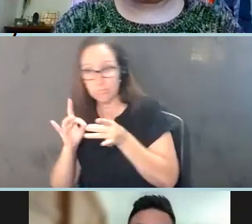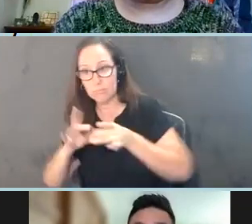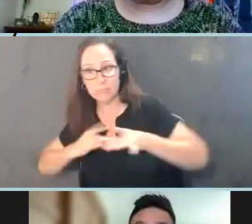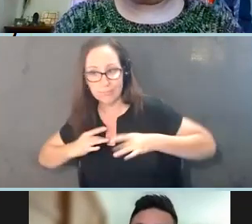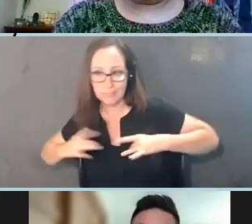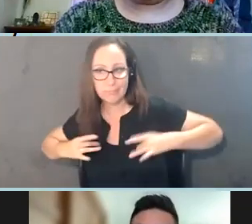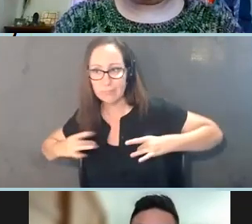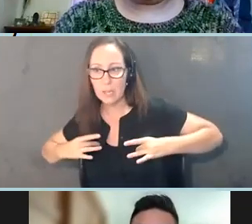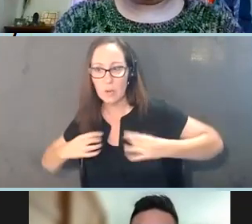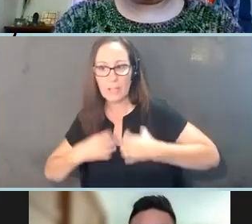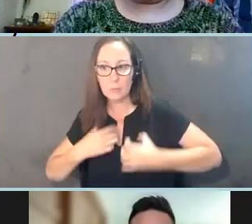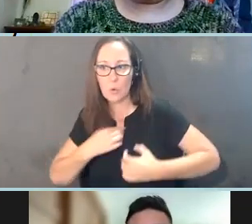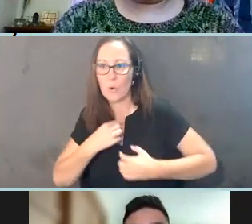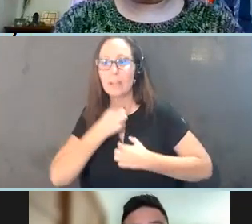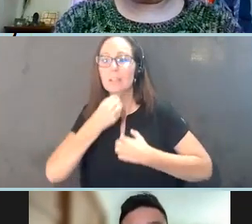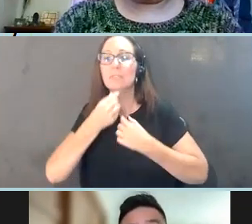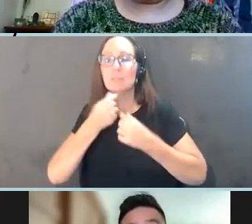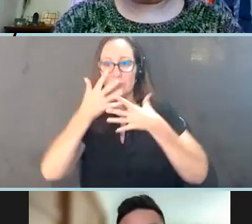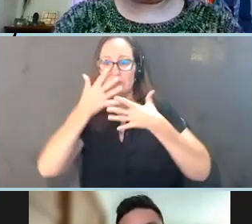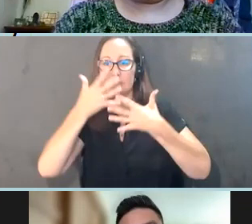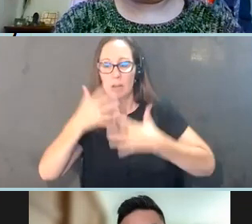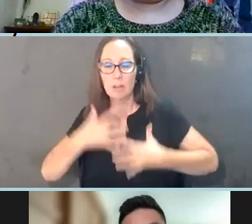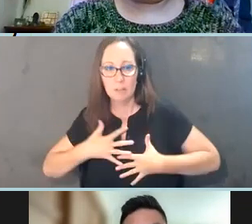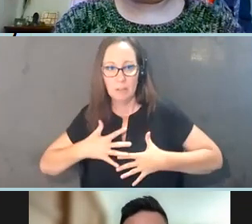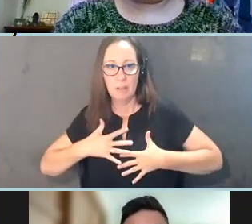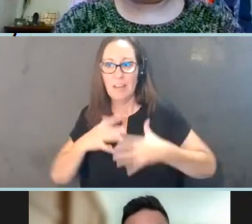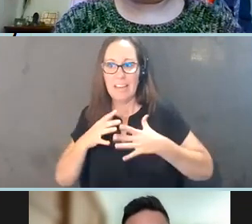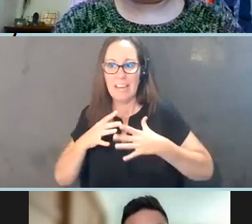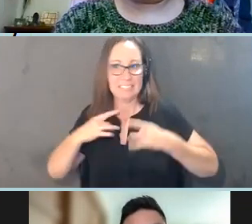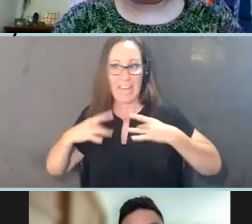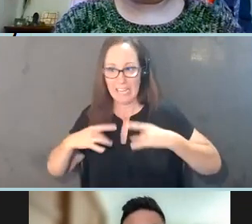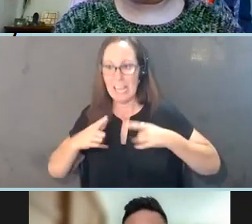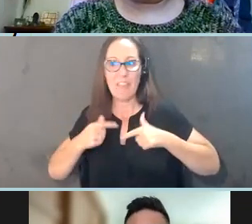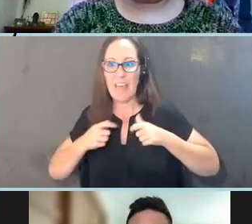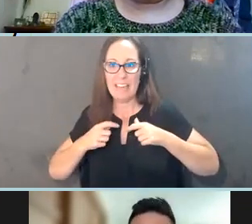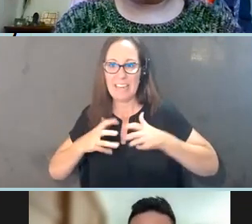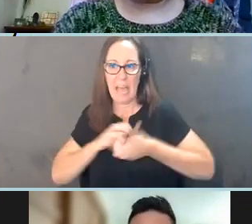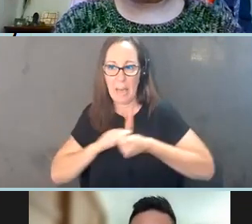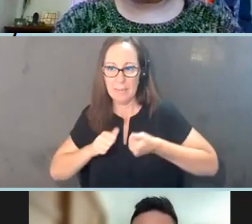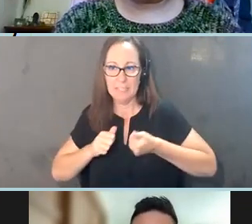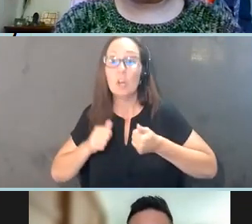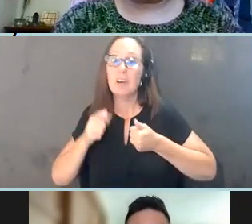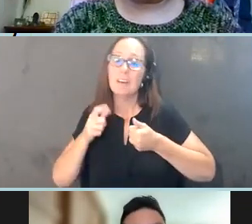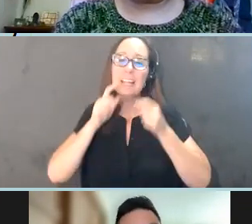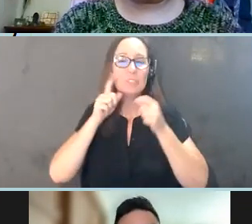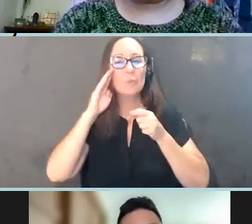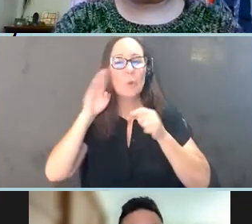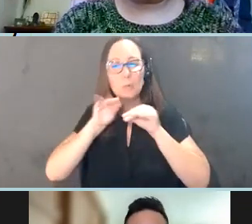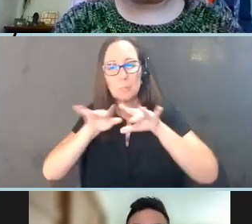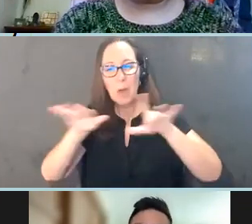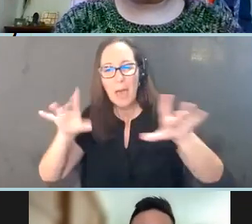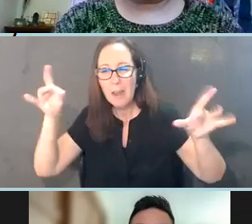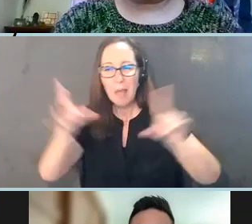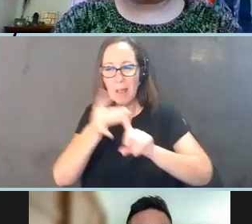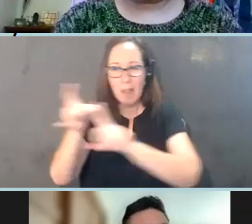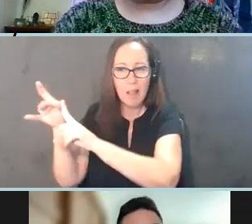your lungs, and then cause a lot of damage. We know COVID spreads from person to person, usually through droplets in the air. So when you're coughing, sneezing,